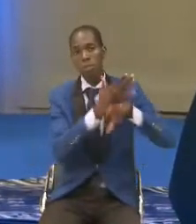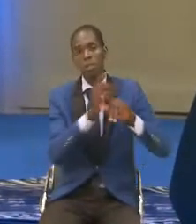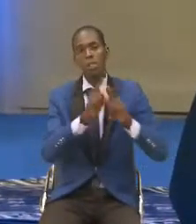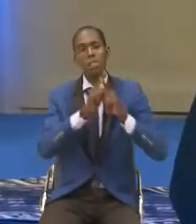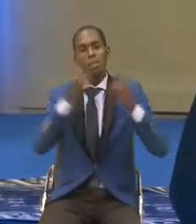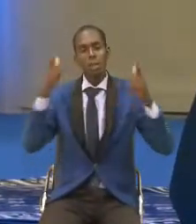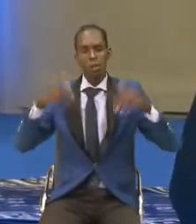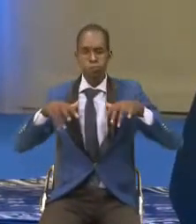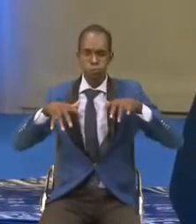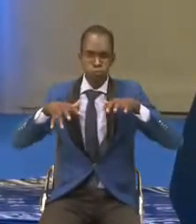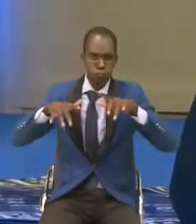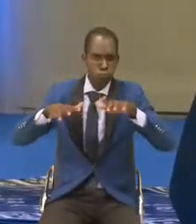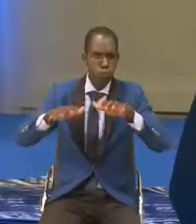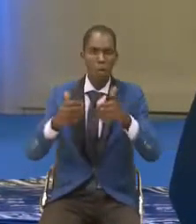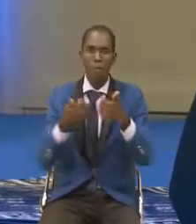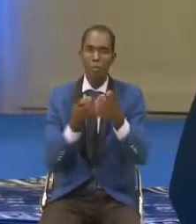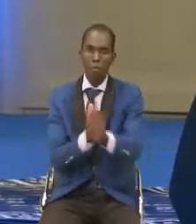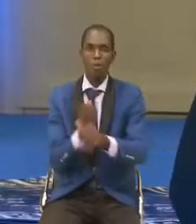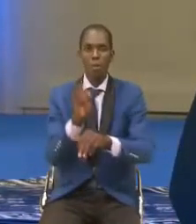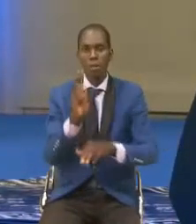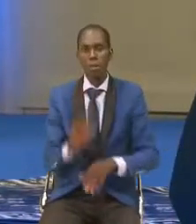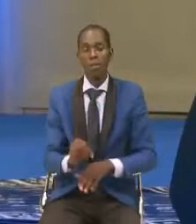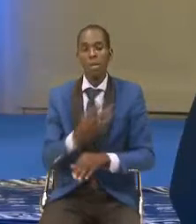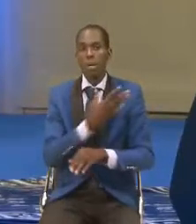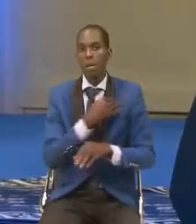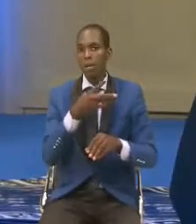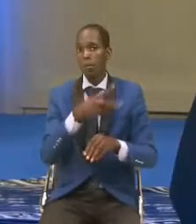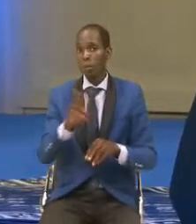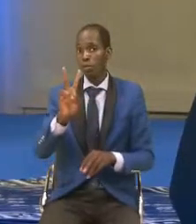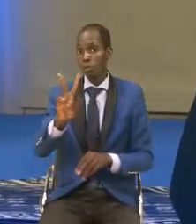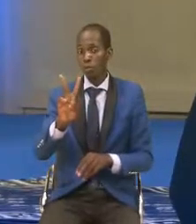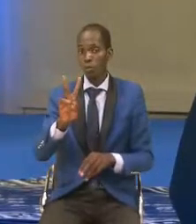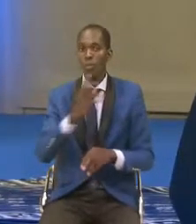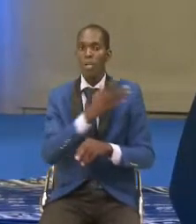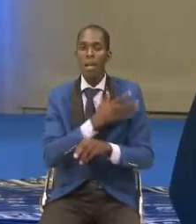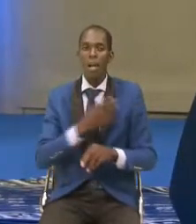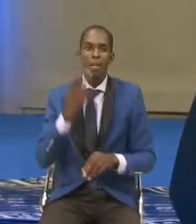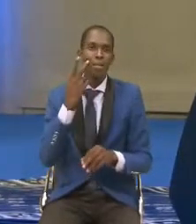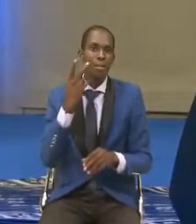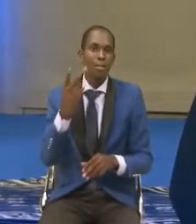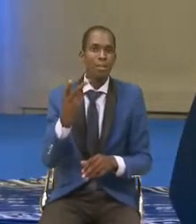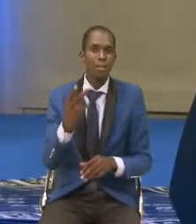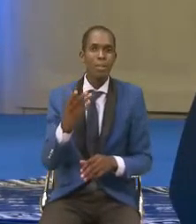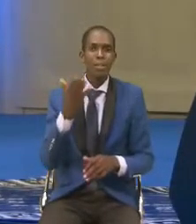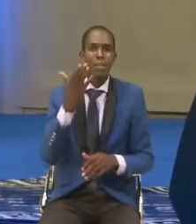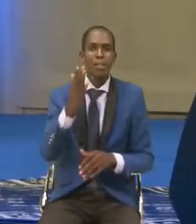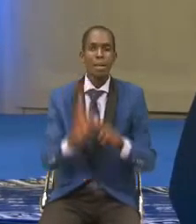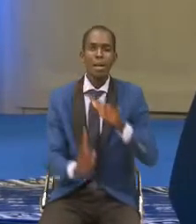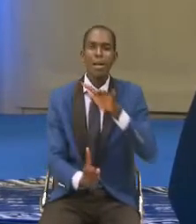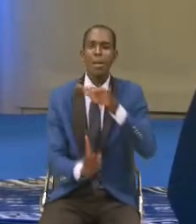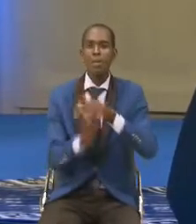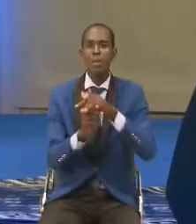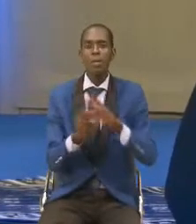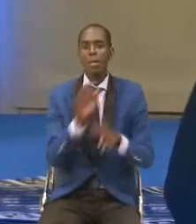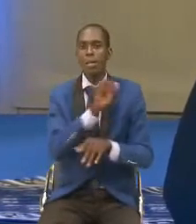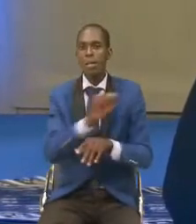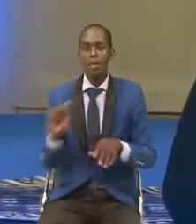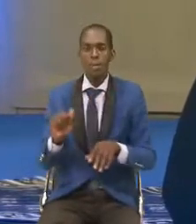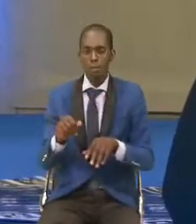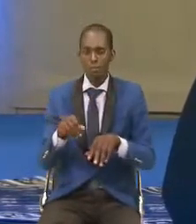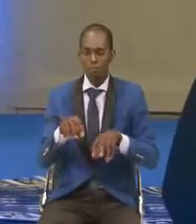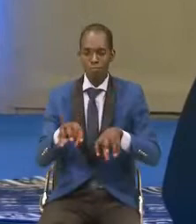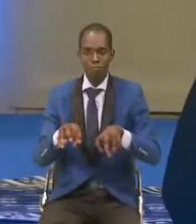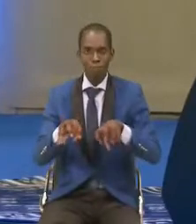the mountain great multitudes followed him and then he was two were told and